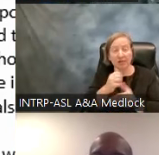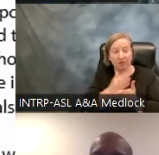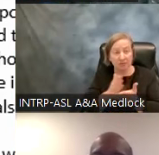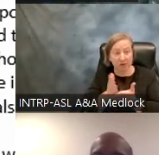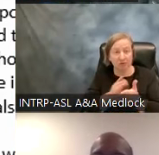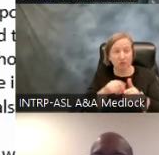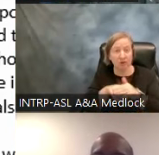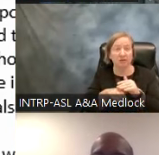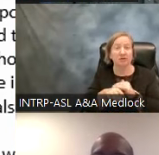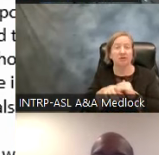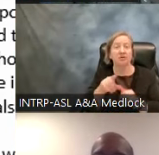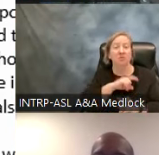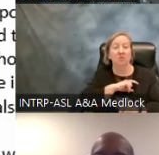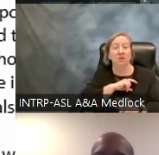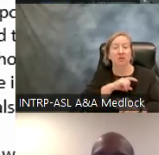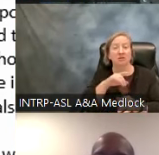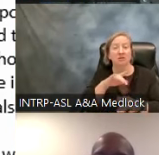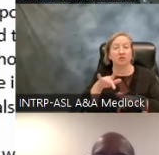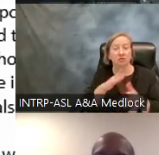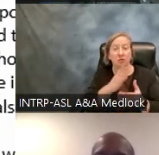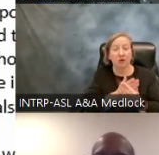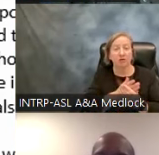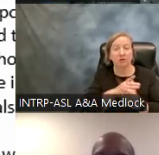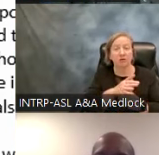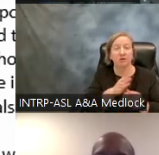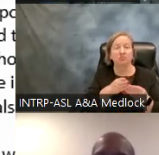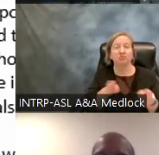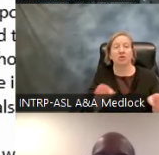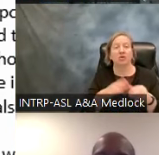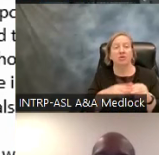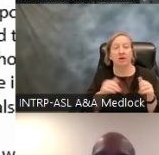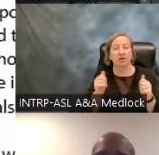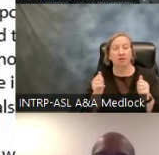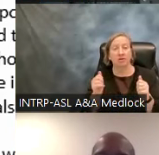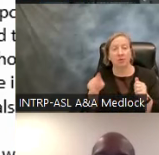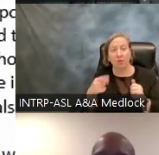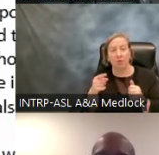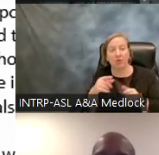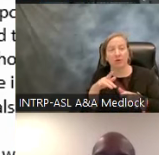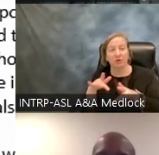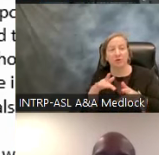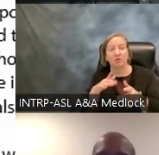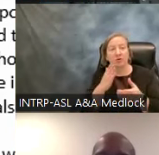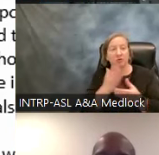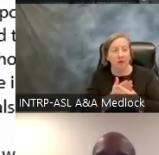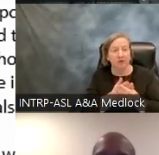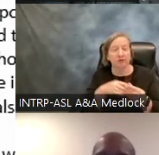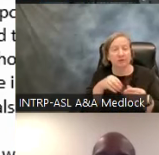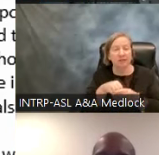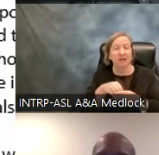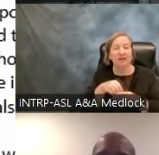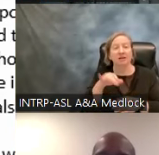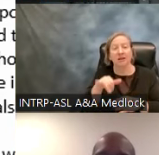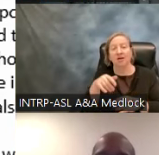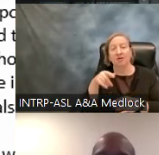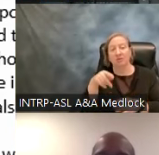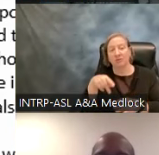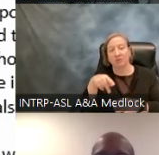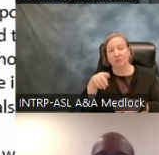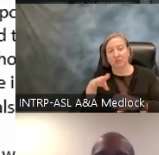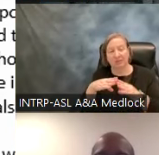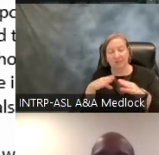to access police records is broader than only records accessed within the Portland Police Bureau system. And